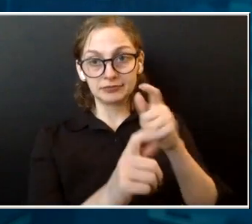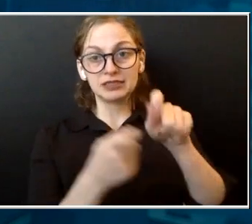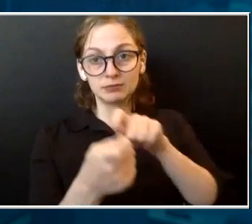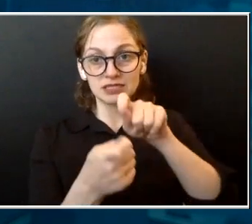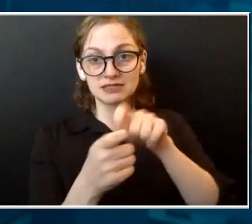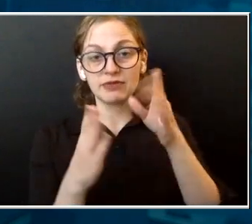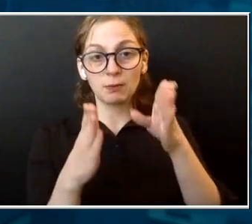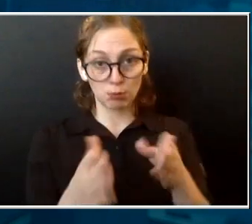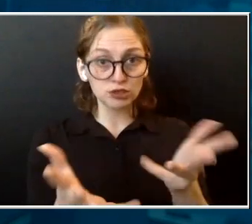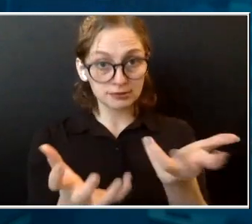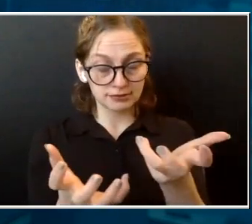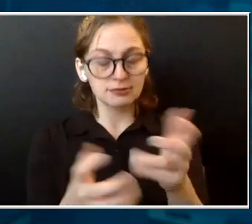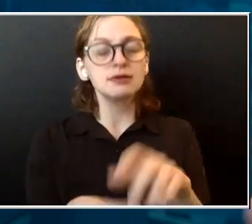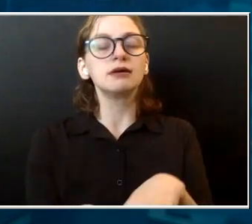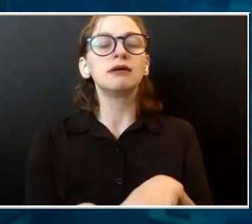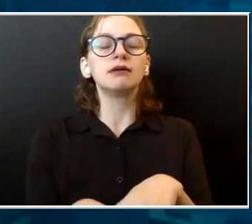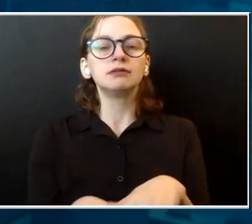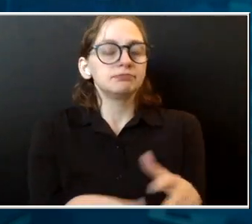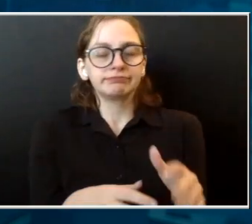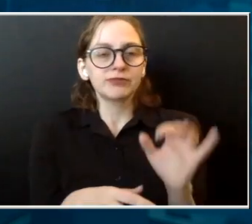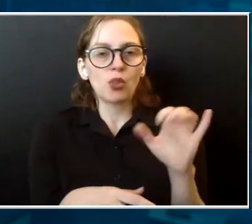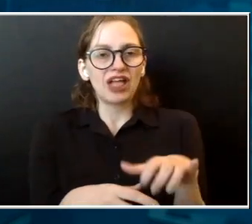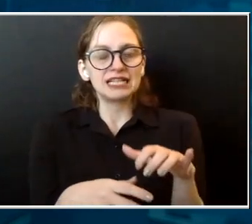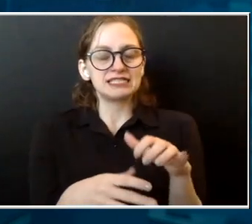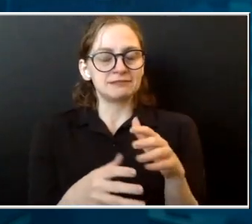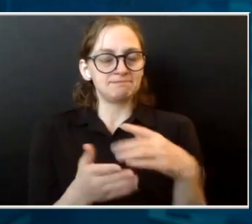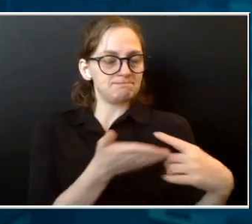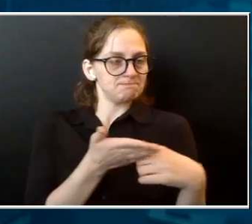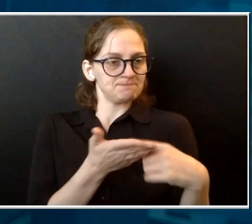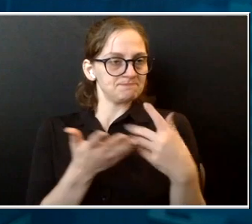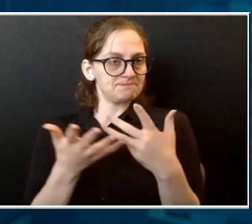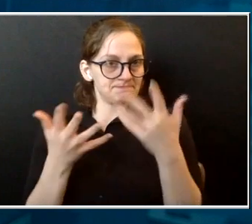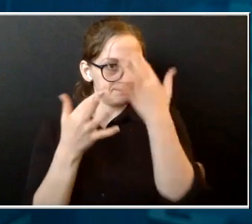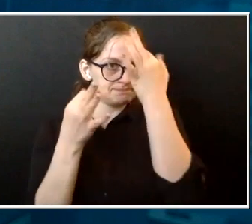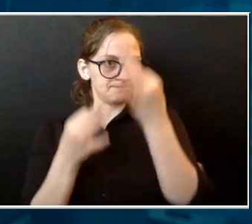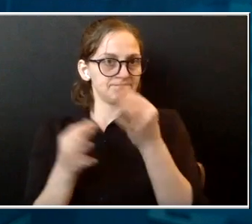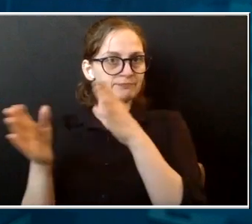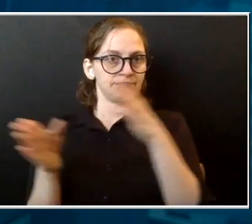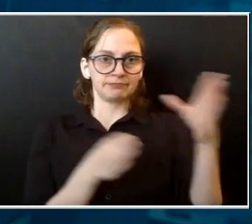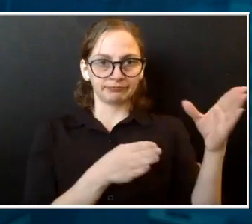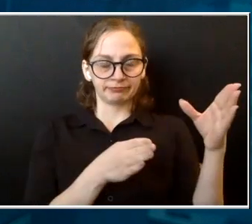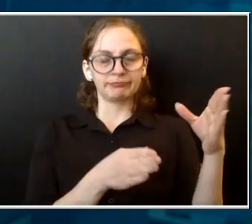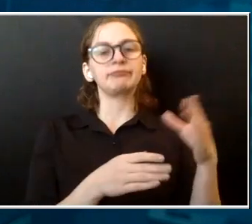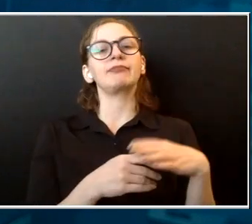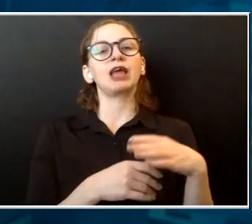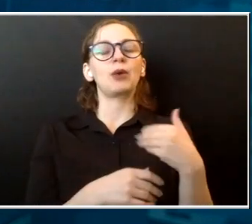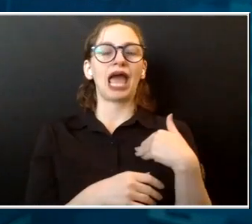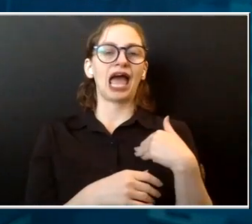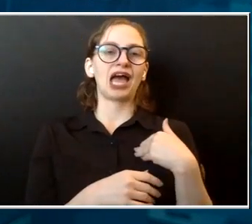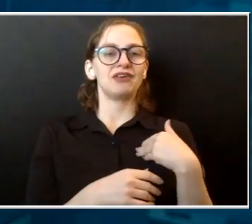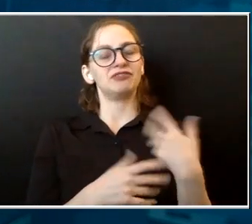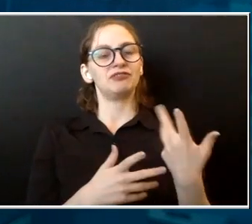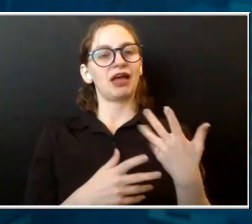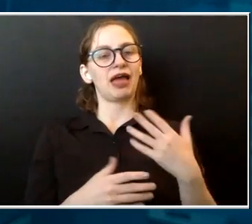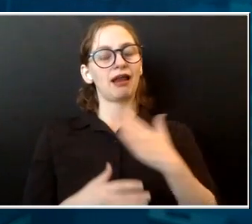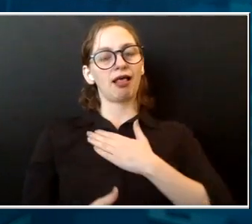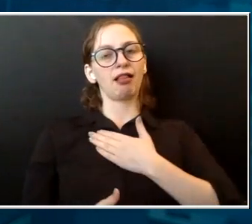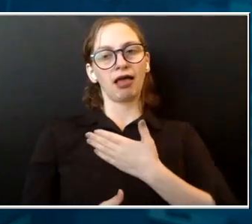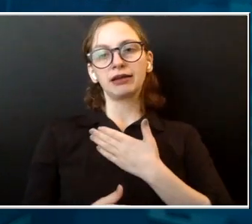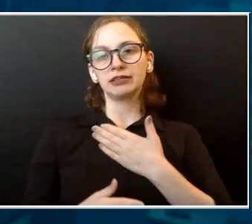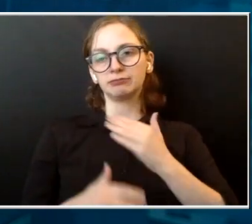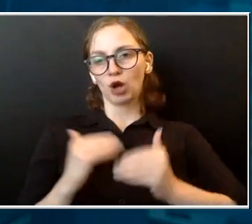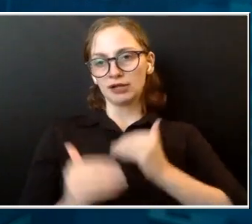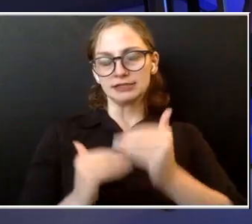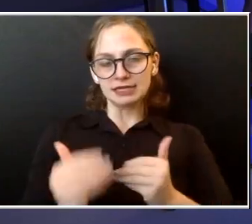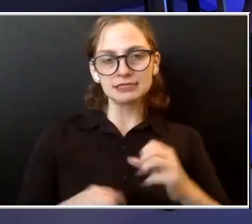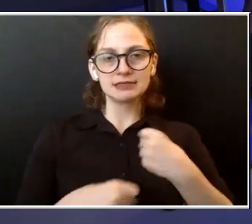it's basically an arranged plan, and we go through an elective process to ensure with testing and so forth that we're going to have the best outcome on the other